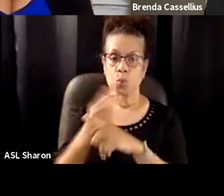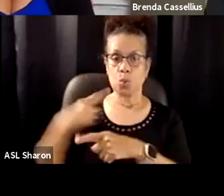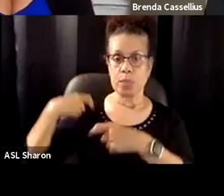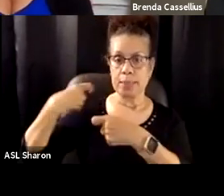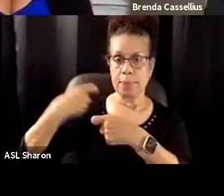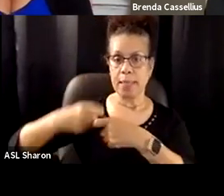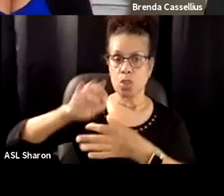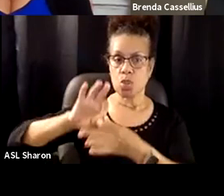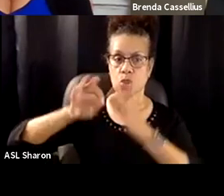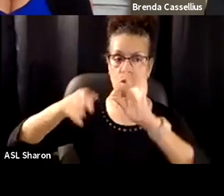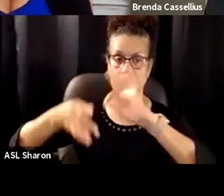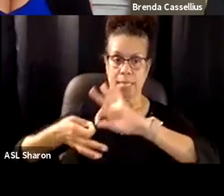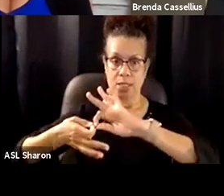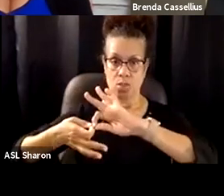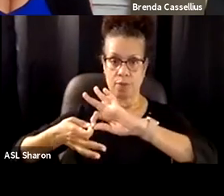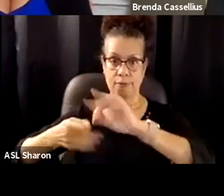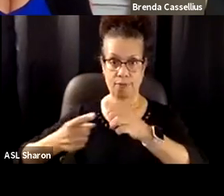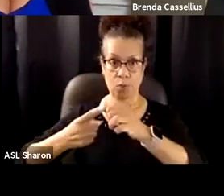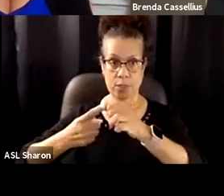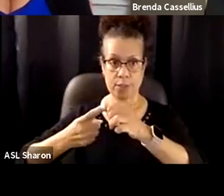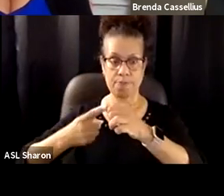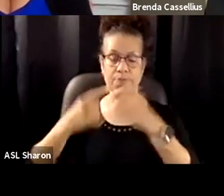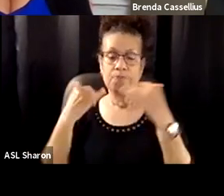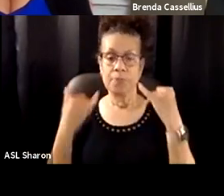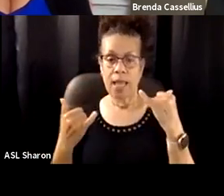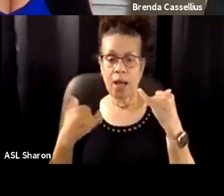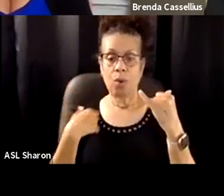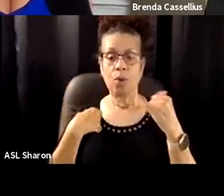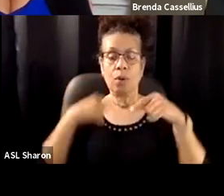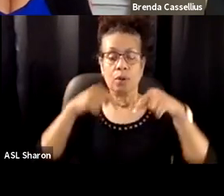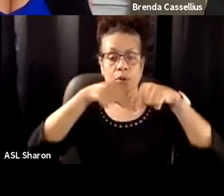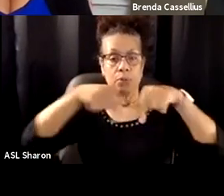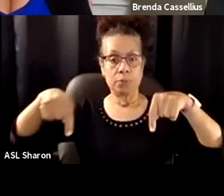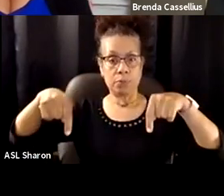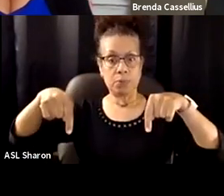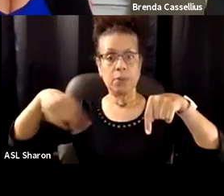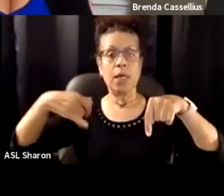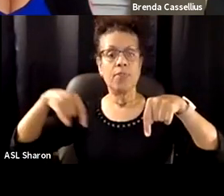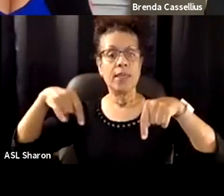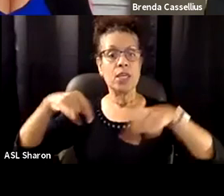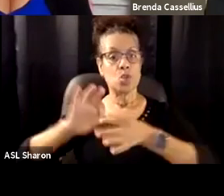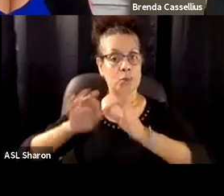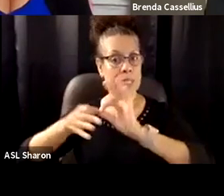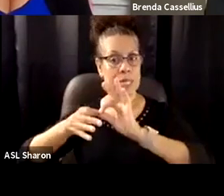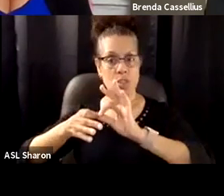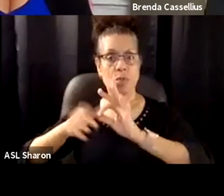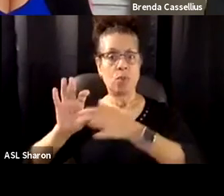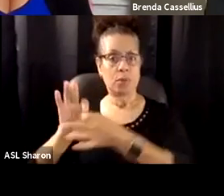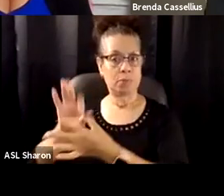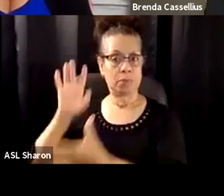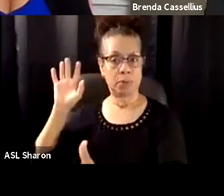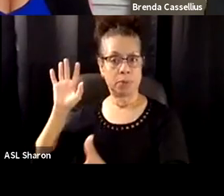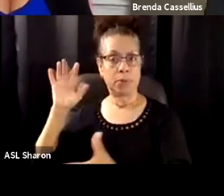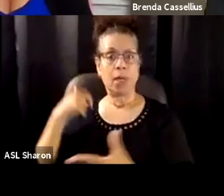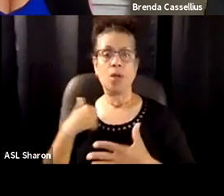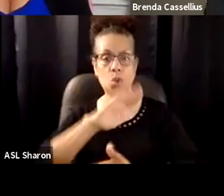interpretation services i will now turn off the interpretation icon interpreters and the public will